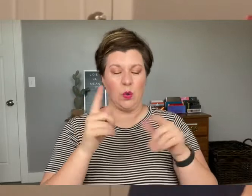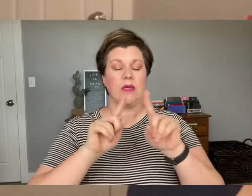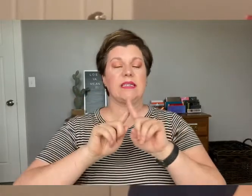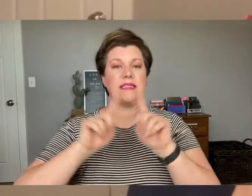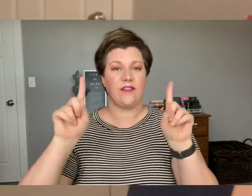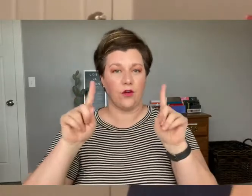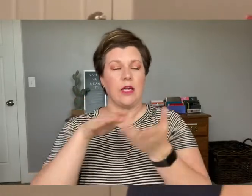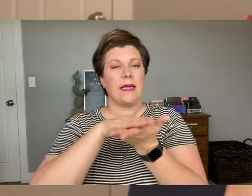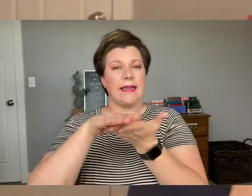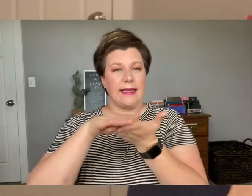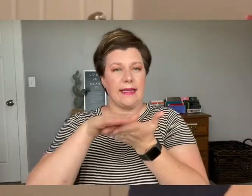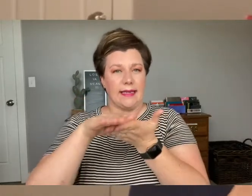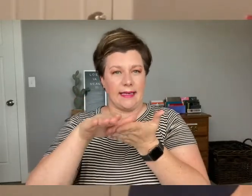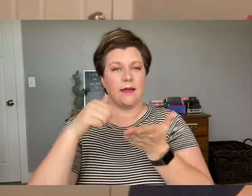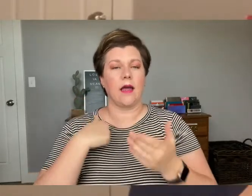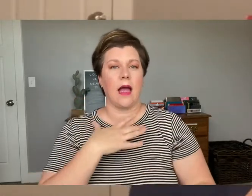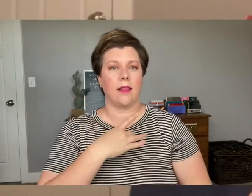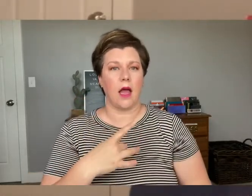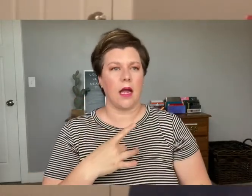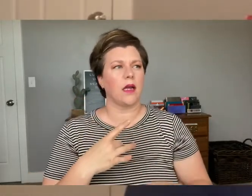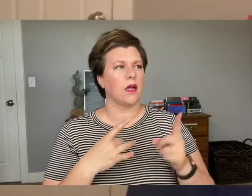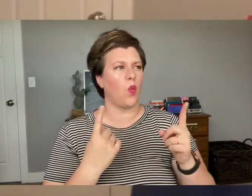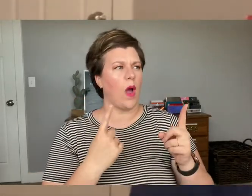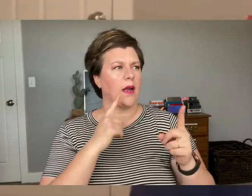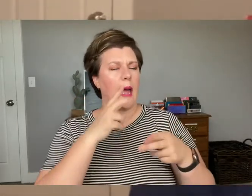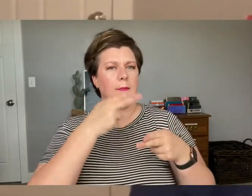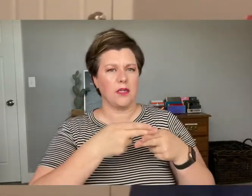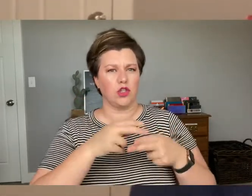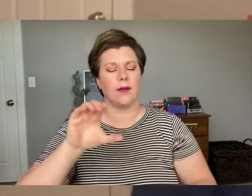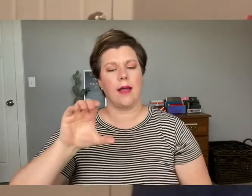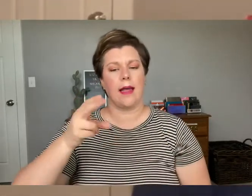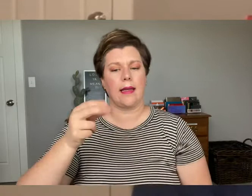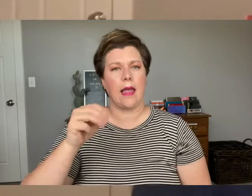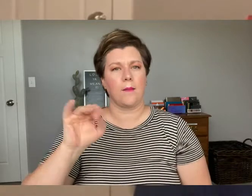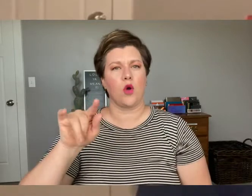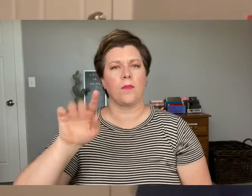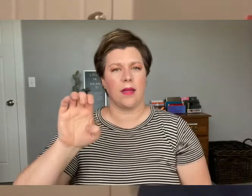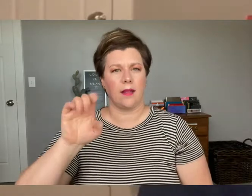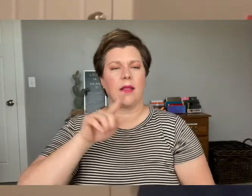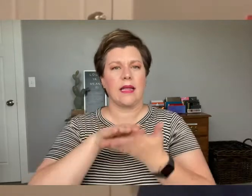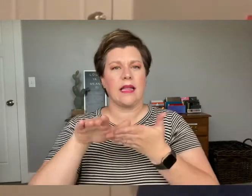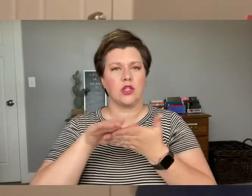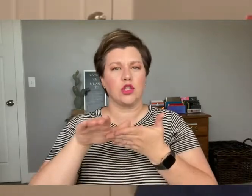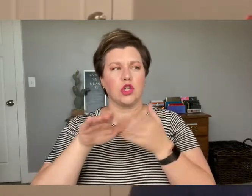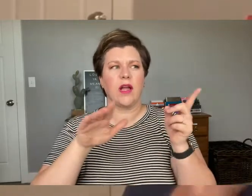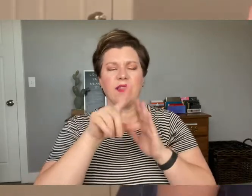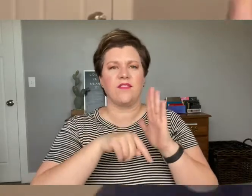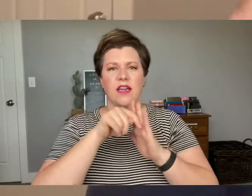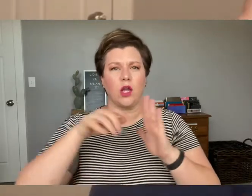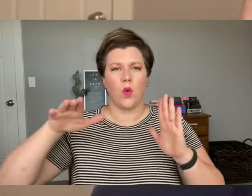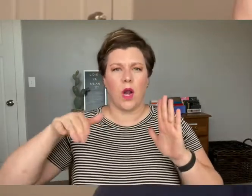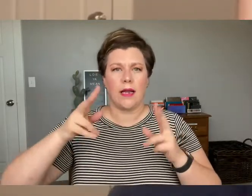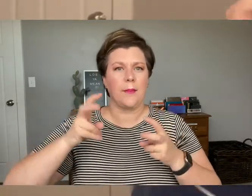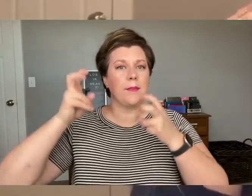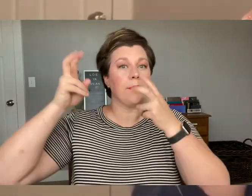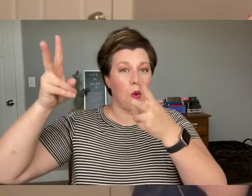few different cleansers that I have used. One of them I mentioned, it's a chamomile oil cleanser. It's a video